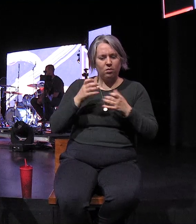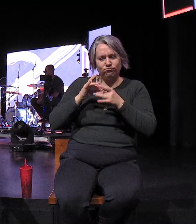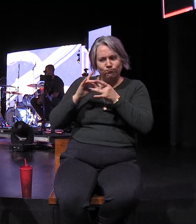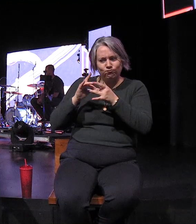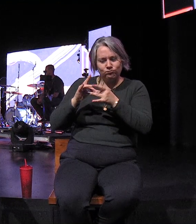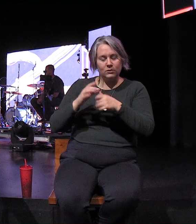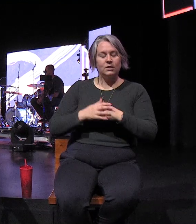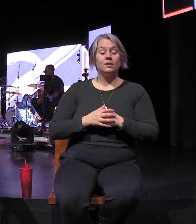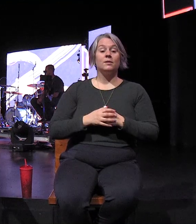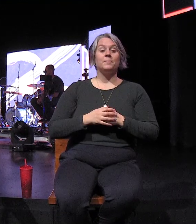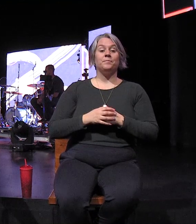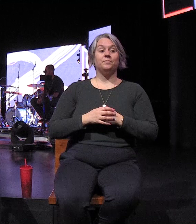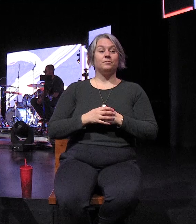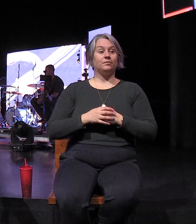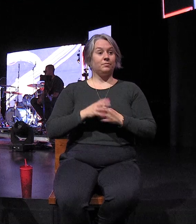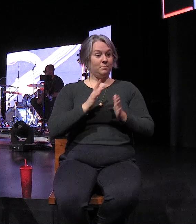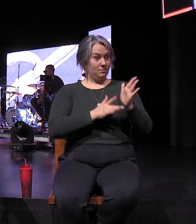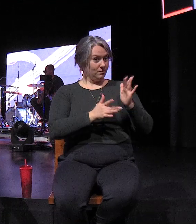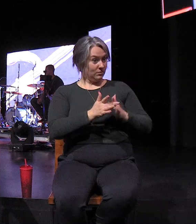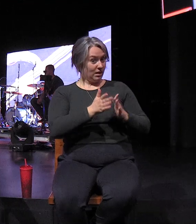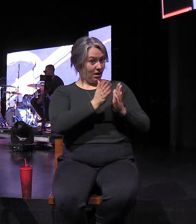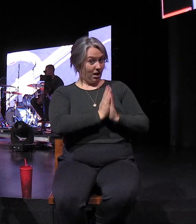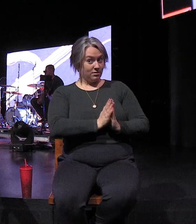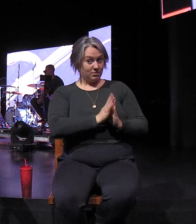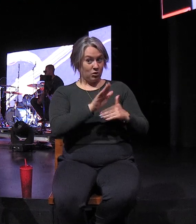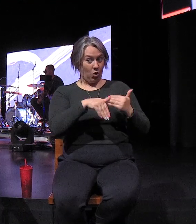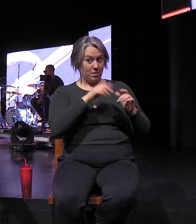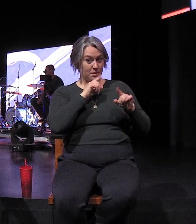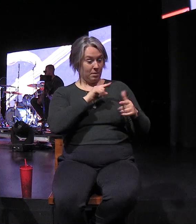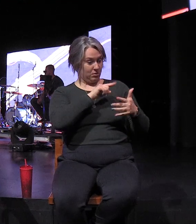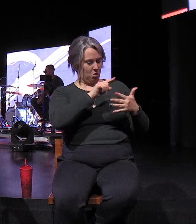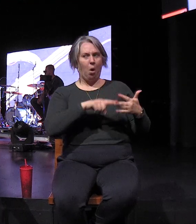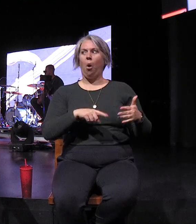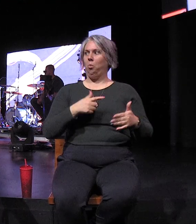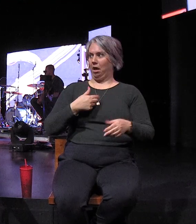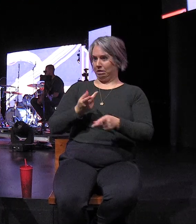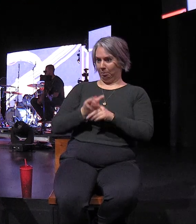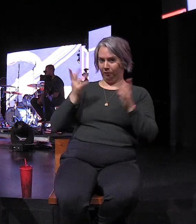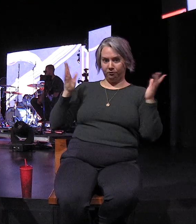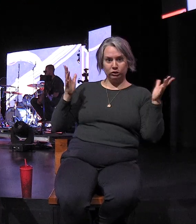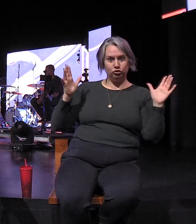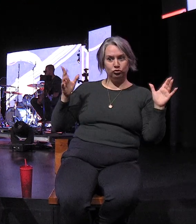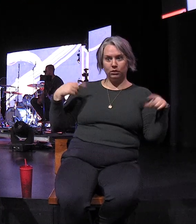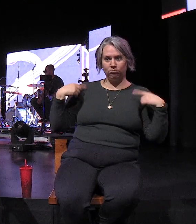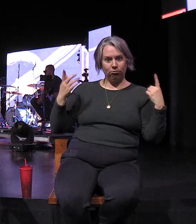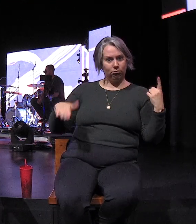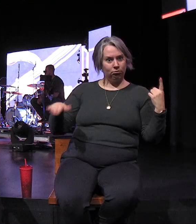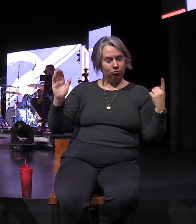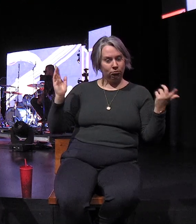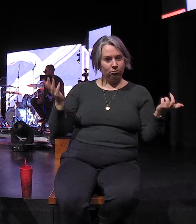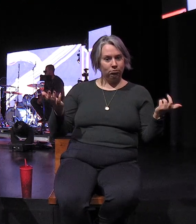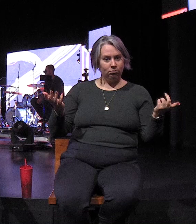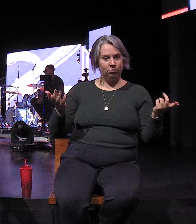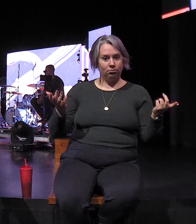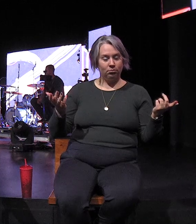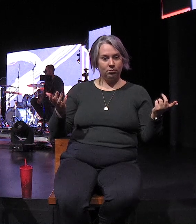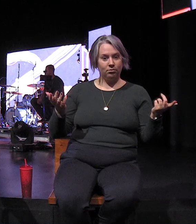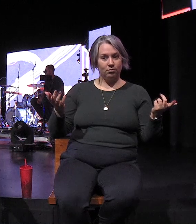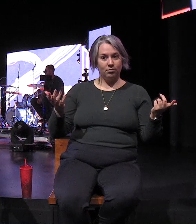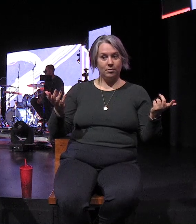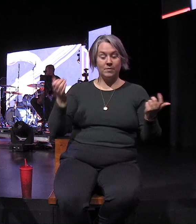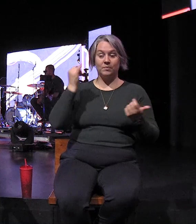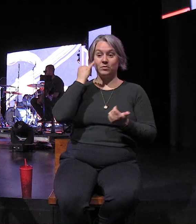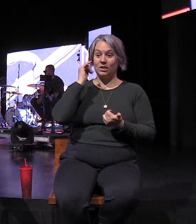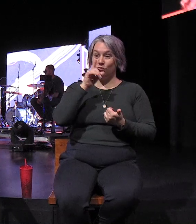So when Jesus asked him about the commandments, he was quick to respond. He said, oh, I've kept all those since my youth. Now, if he would have truly